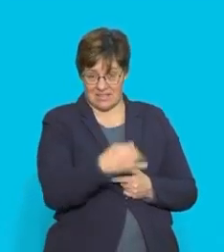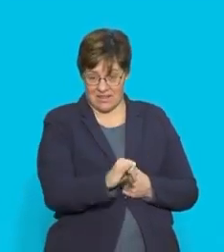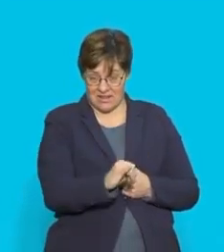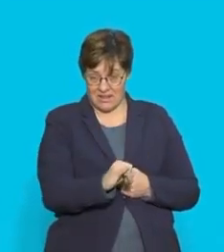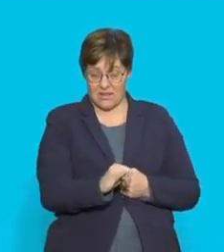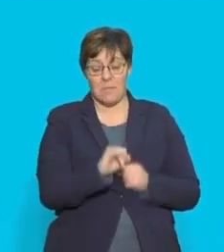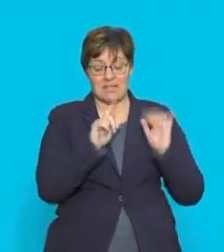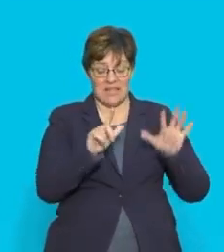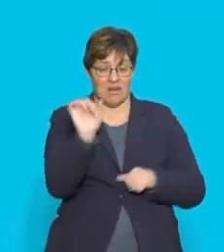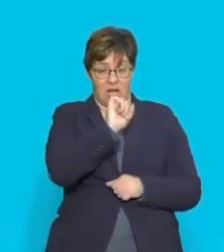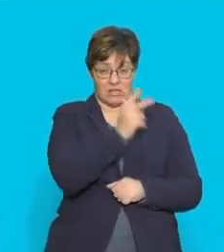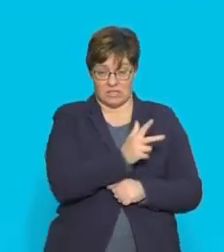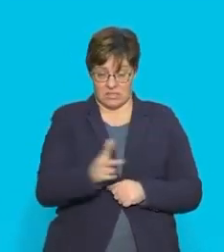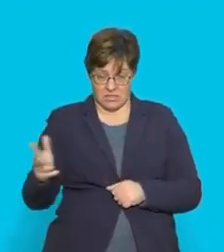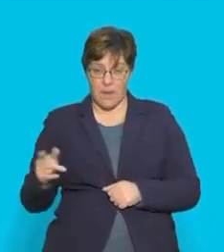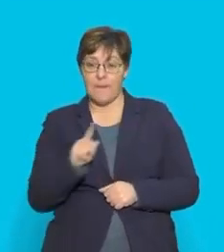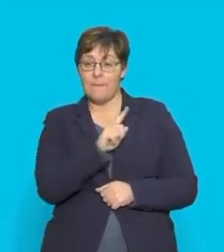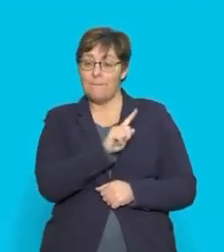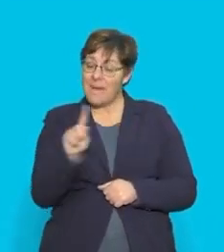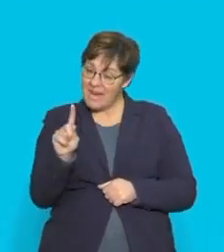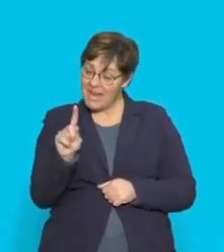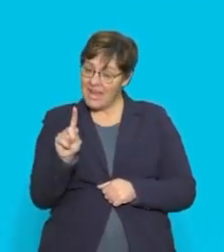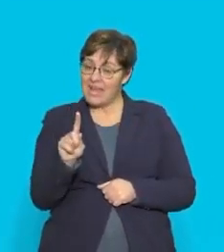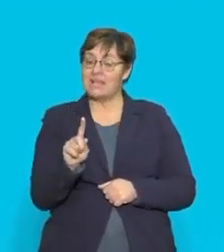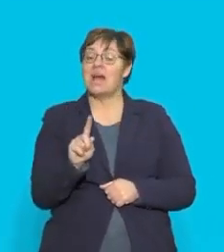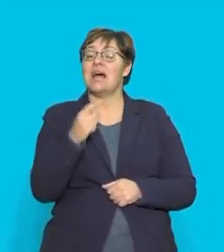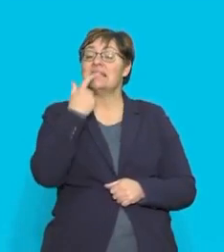to be parked on a straight line. Okay, now,